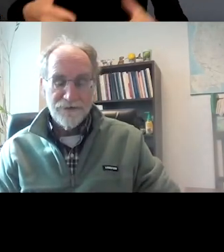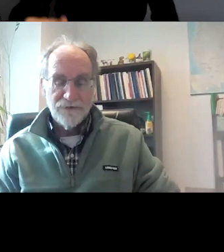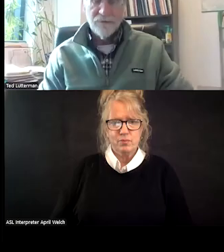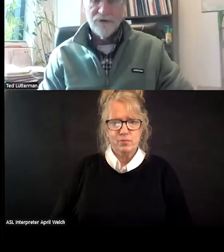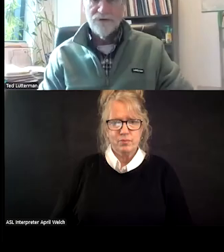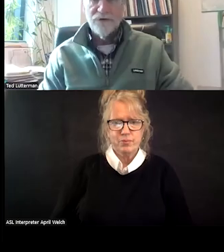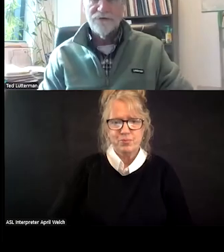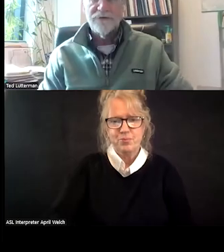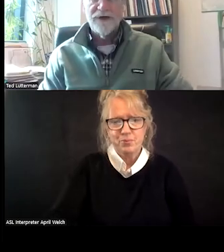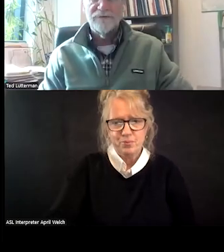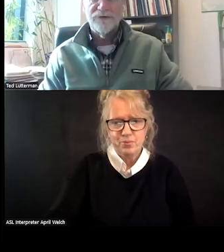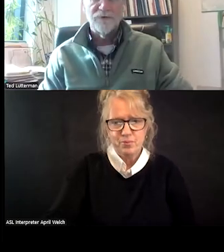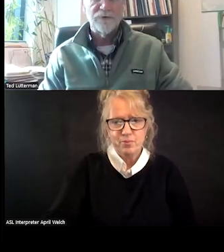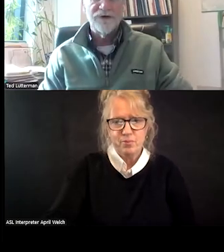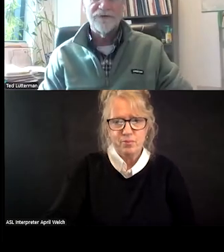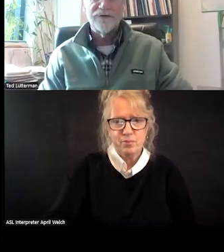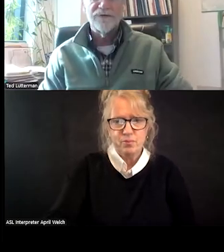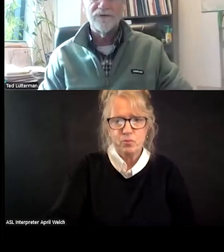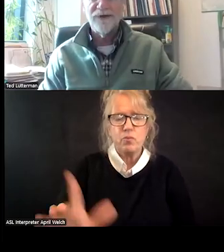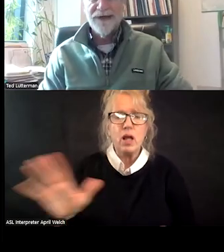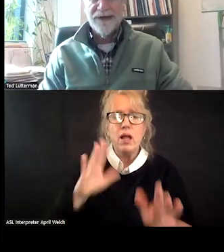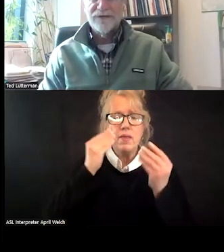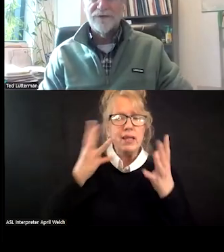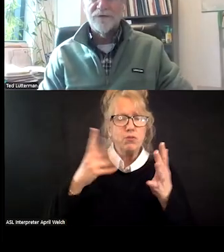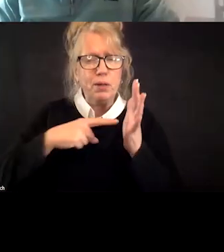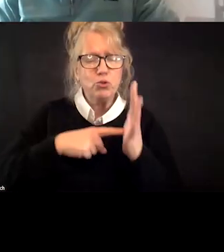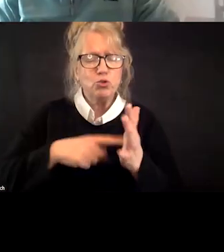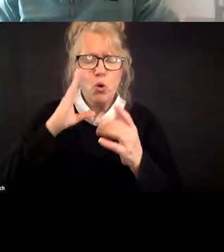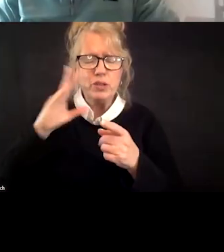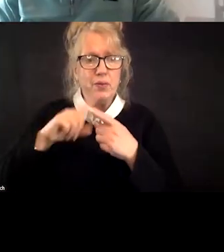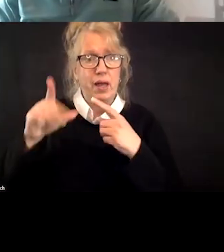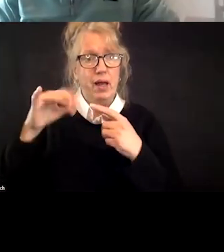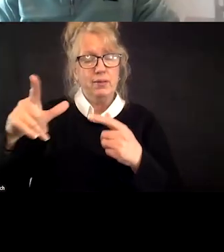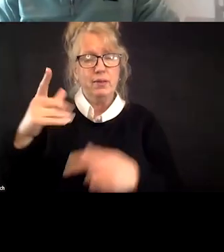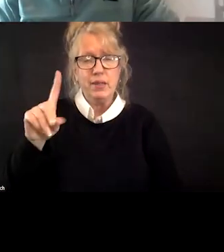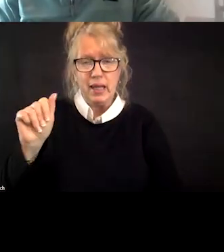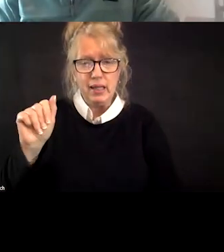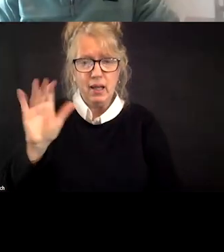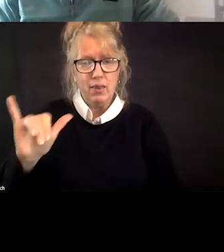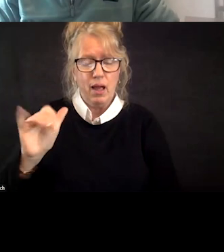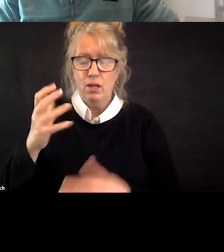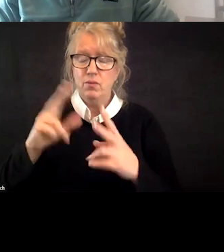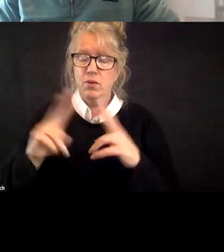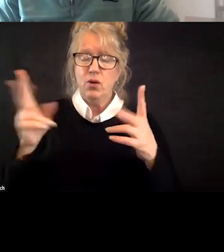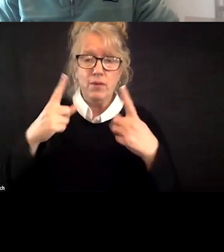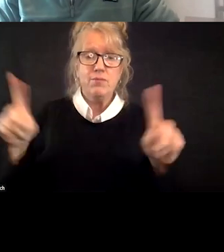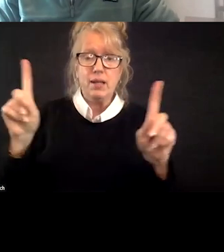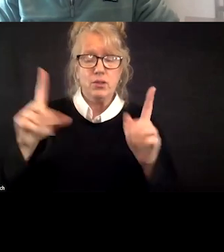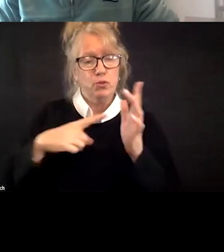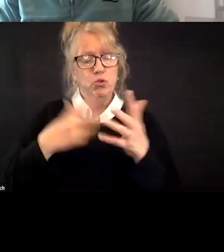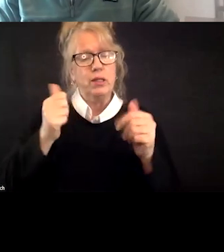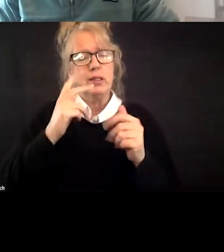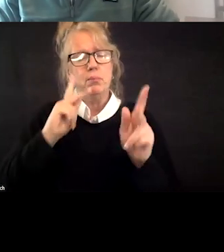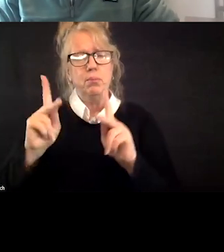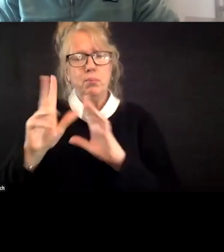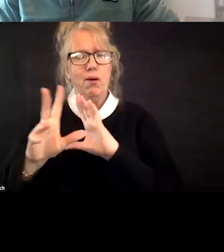from the states really shows that having the full crisis continuum is incredibly effective in keeping people out of emergency